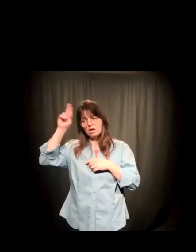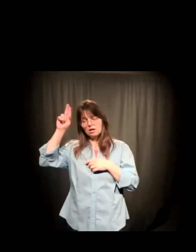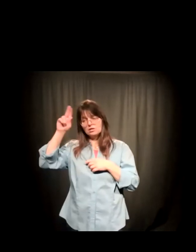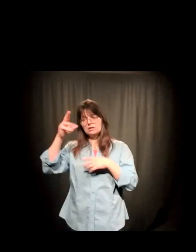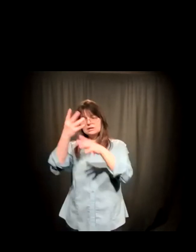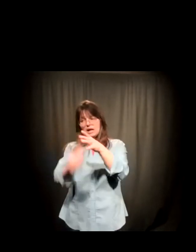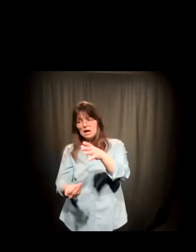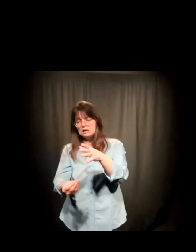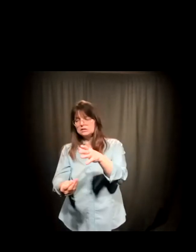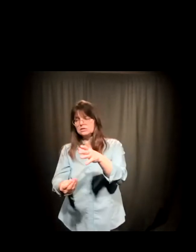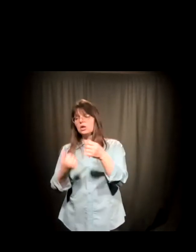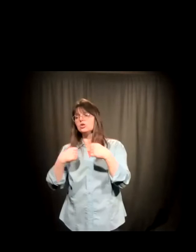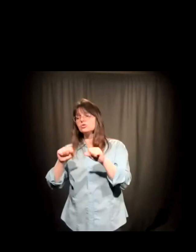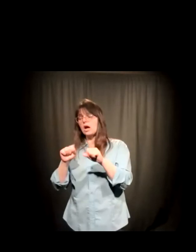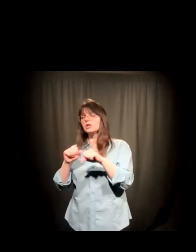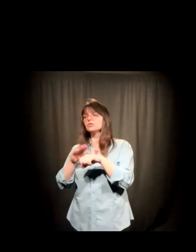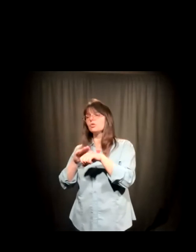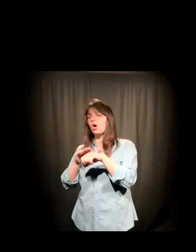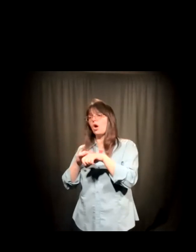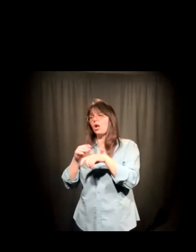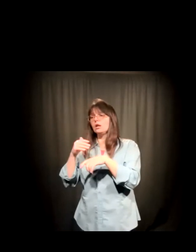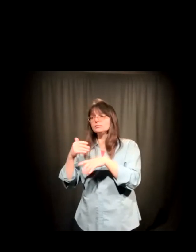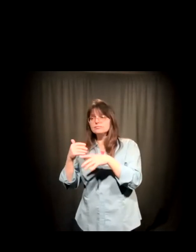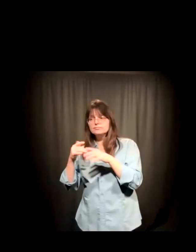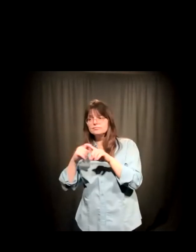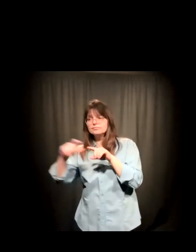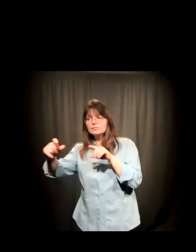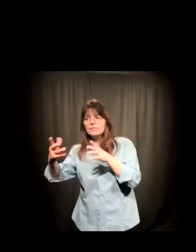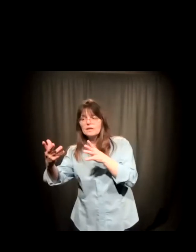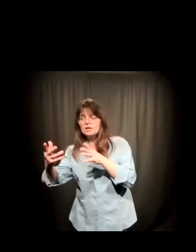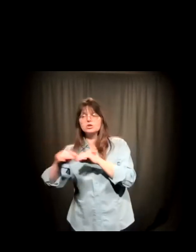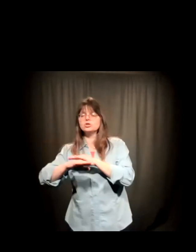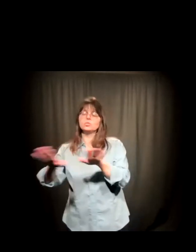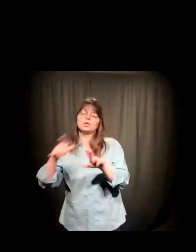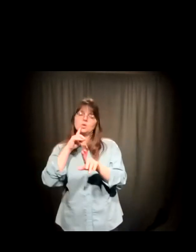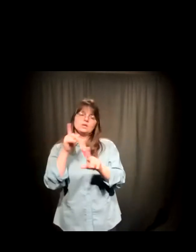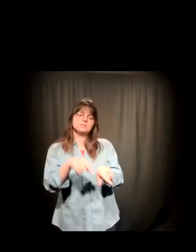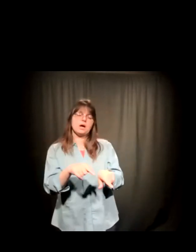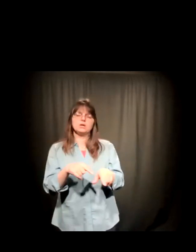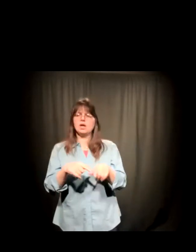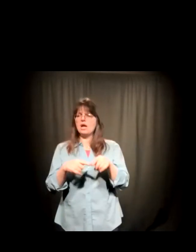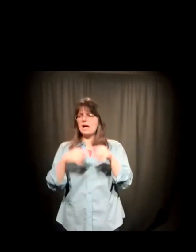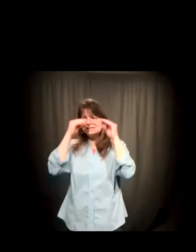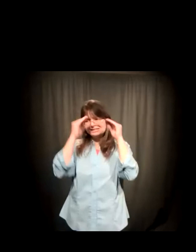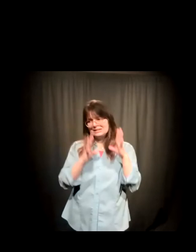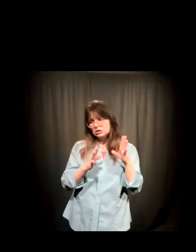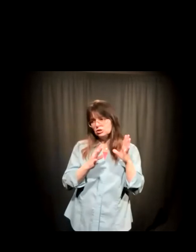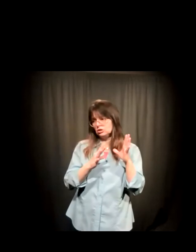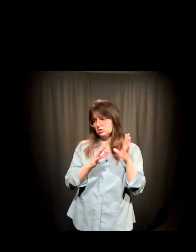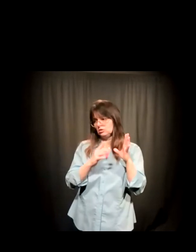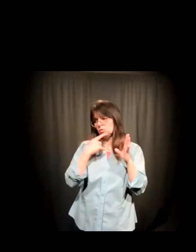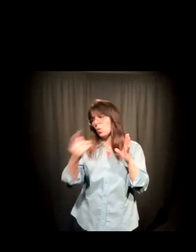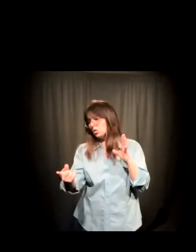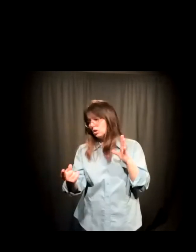A teacher had once told her that she sounded like an animal when she cried, so she cried alone.